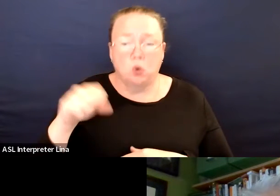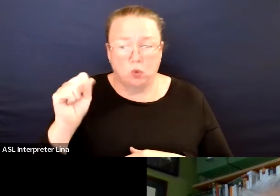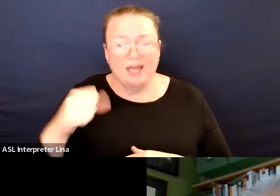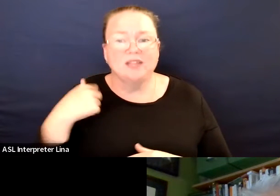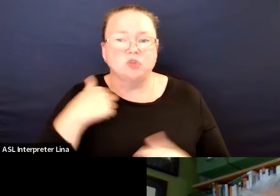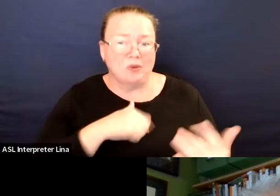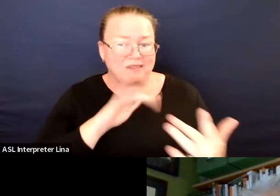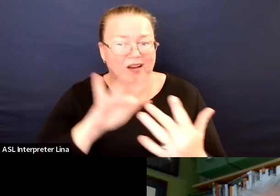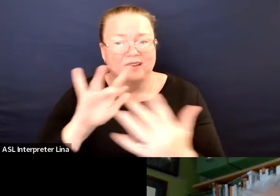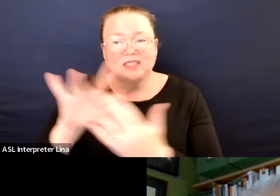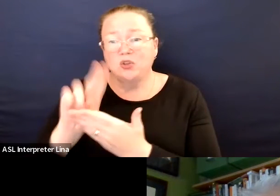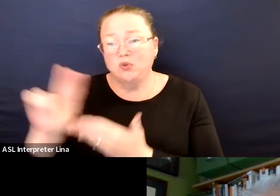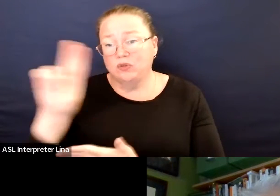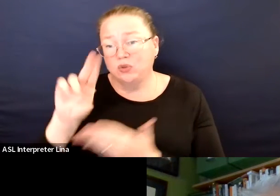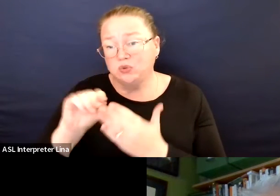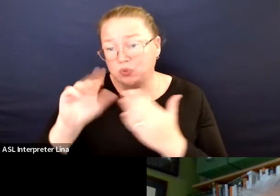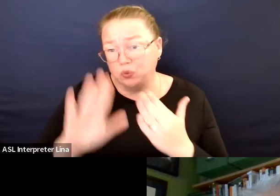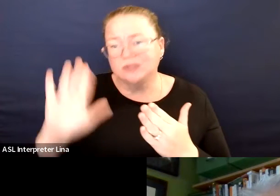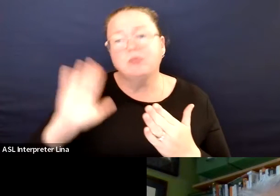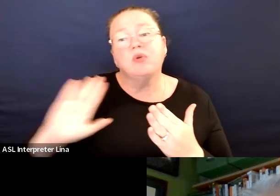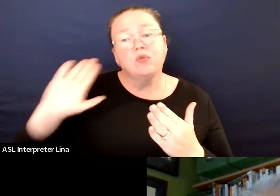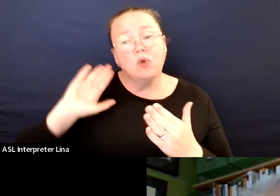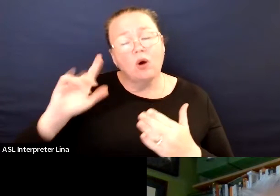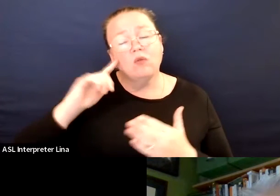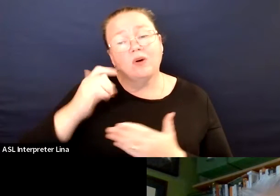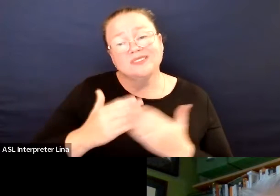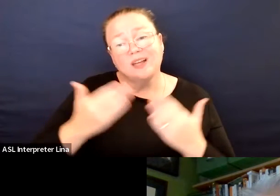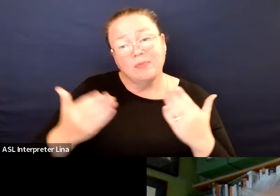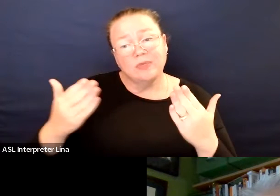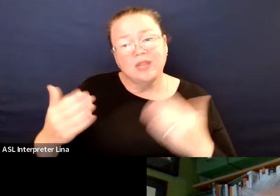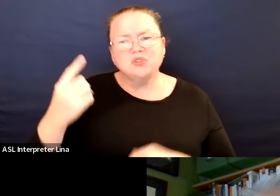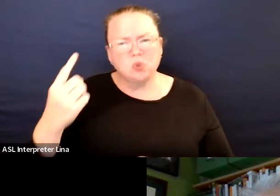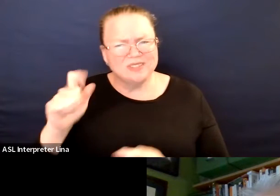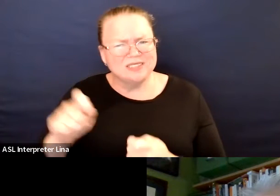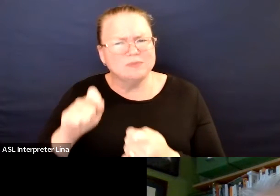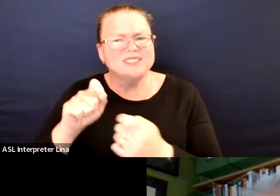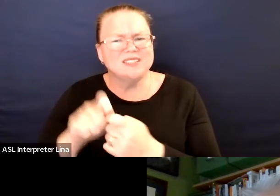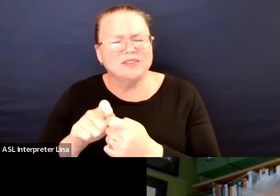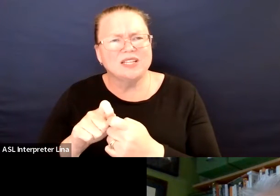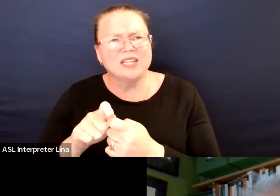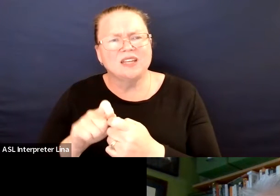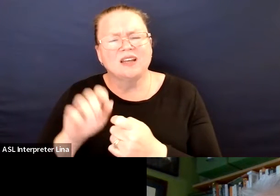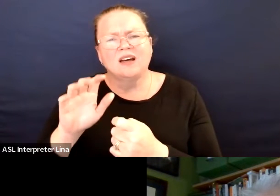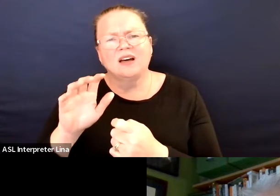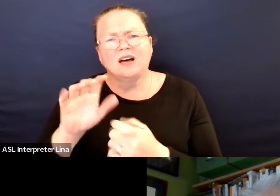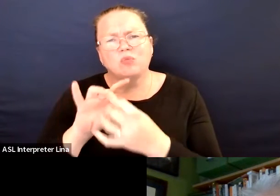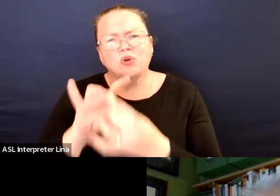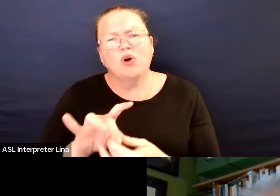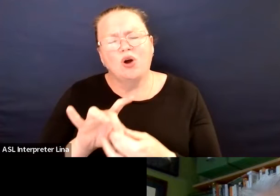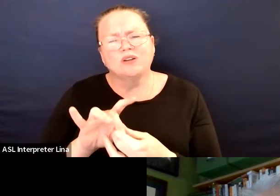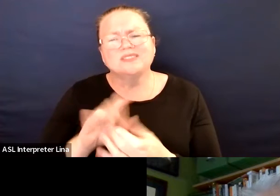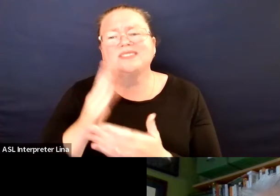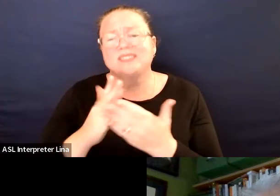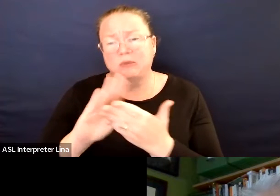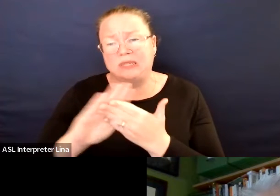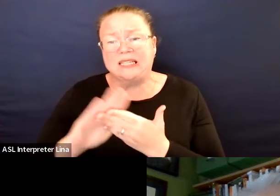out to our university students in the past for doing some stuff. One of them specifically was around doing some